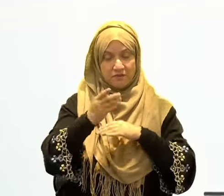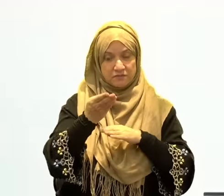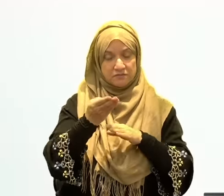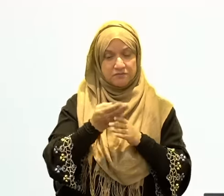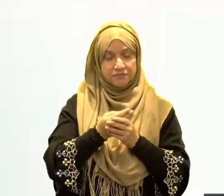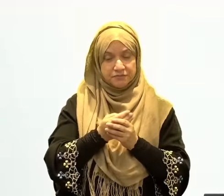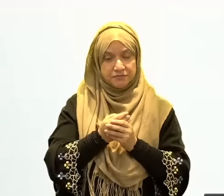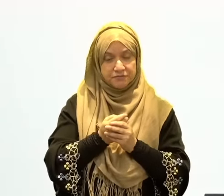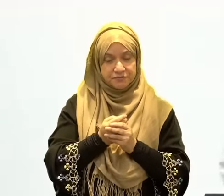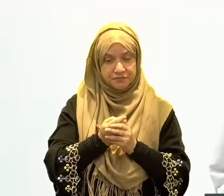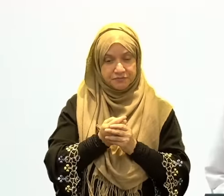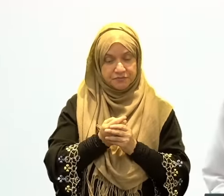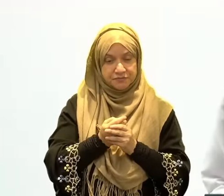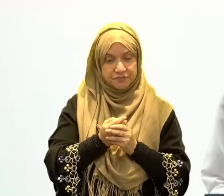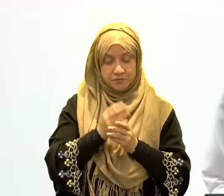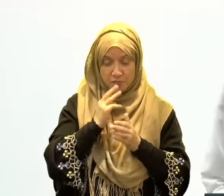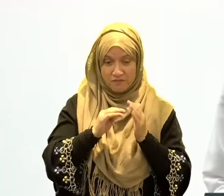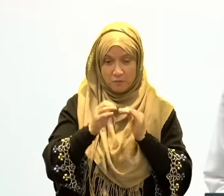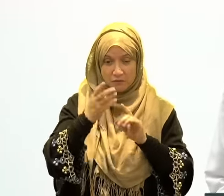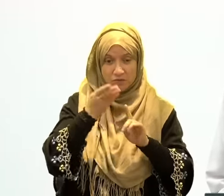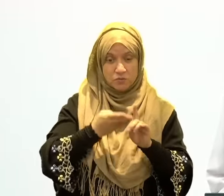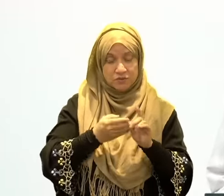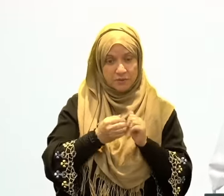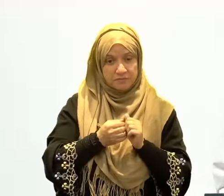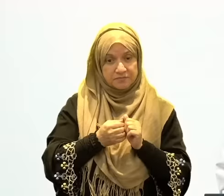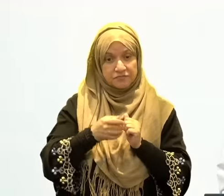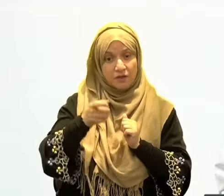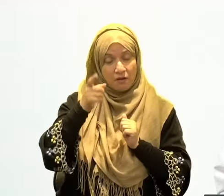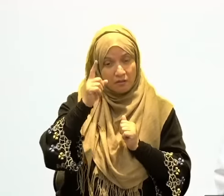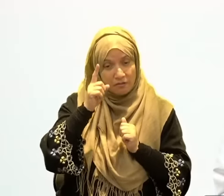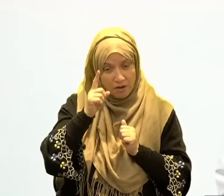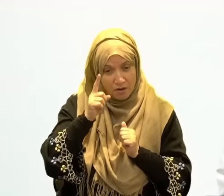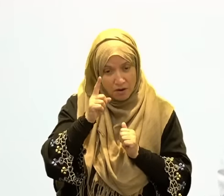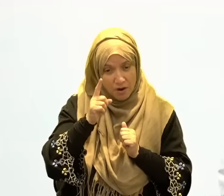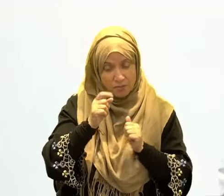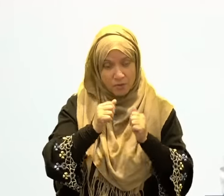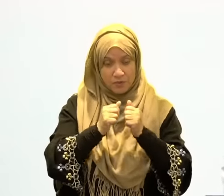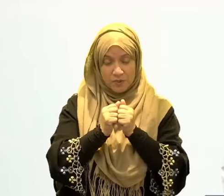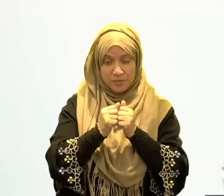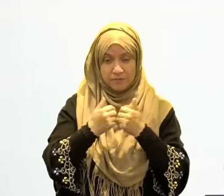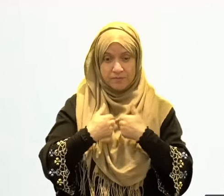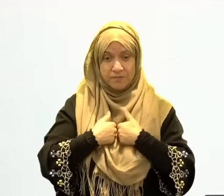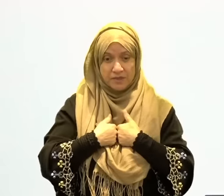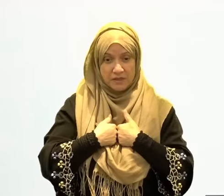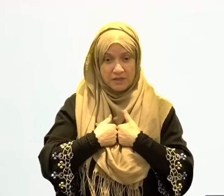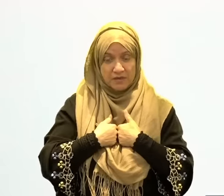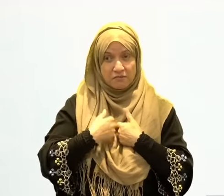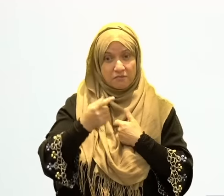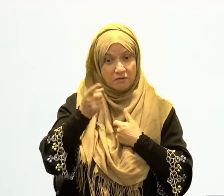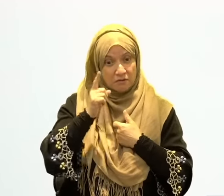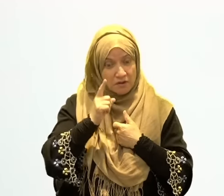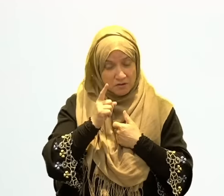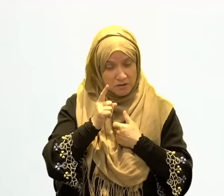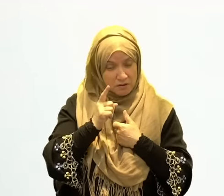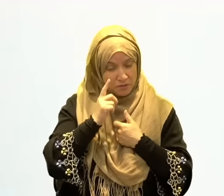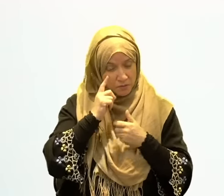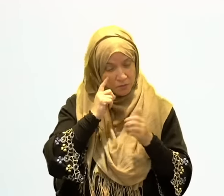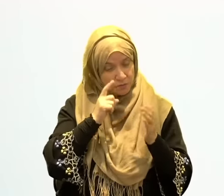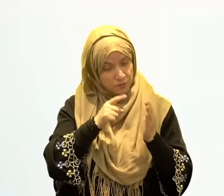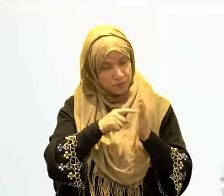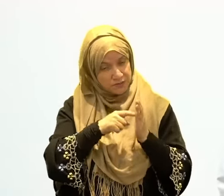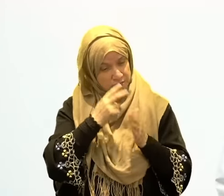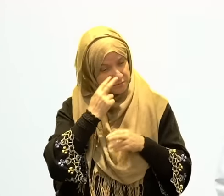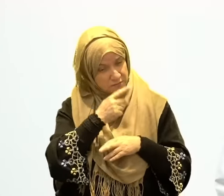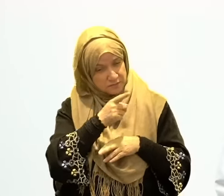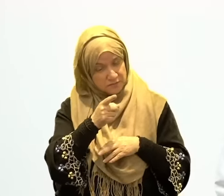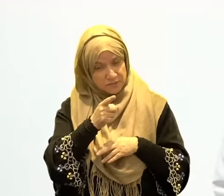said, I'm a seven-year-old, and you're telling someone who's that young, I want you to say this when you're by yourself. When you're alone, when you're going to sleep, Allah sees